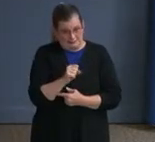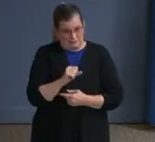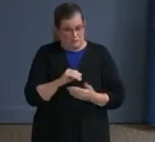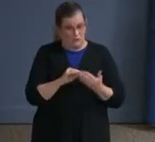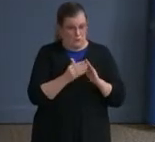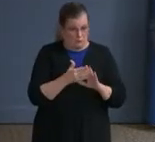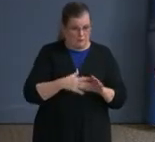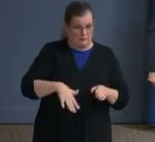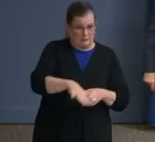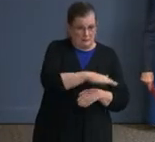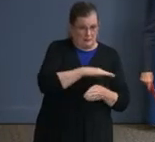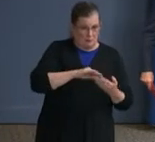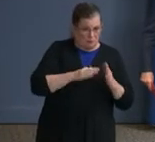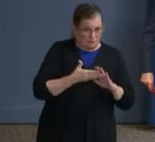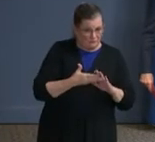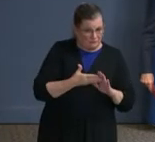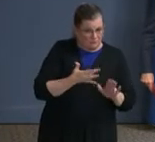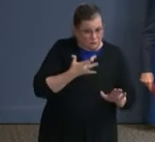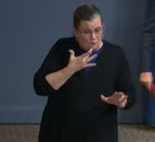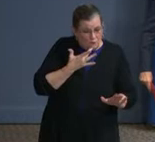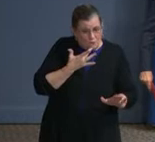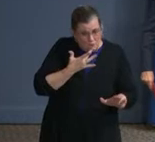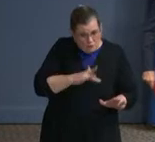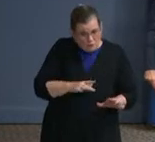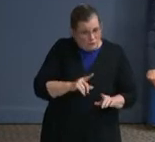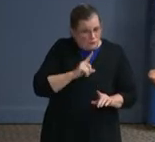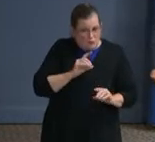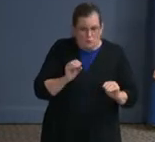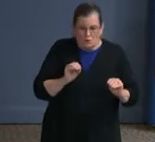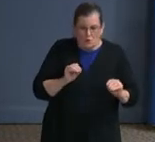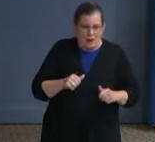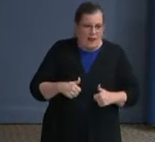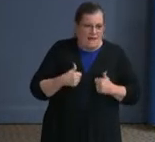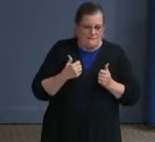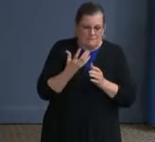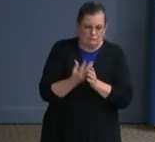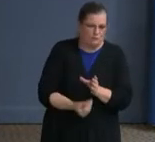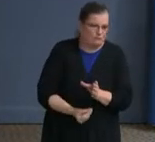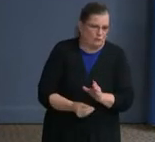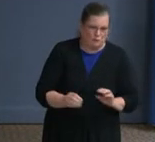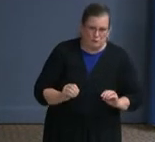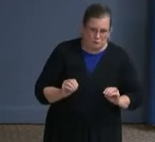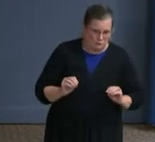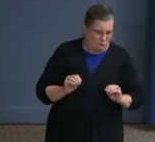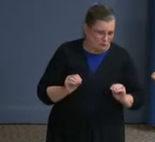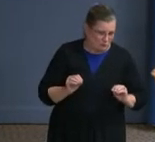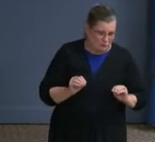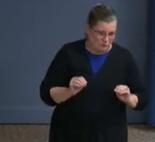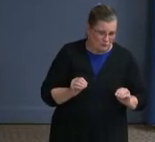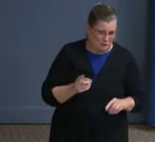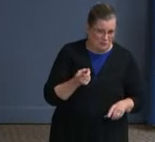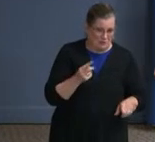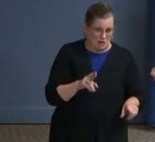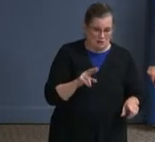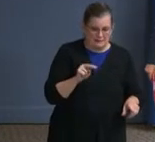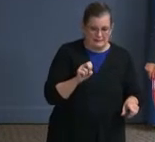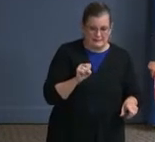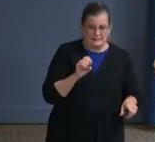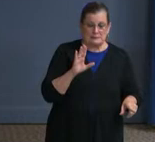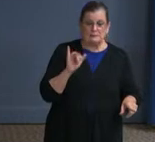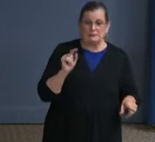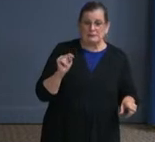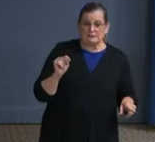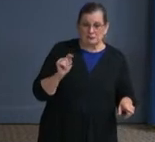And unfortunately, we report no lives lost today. Dr. Nesbitt will be available for